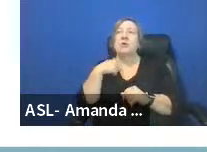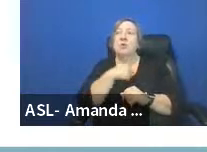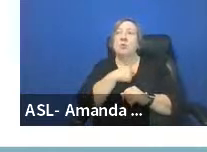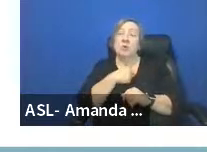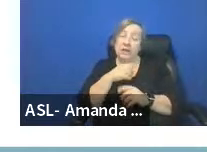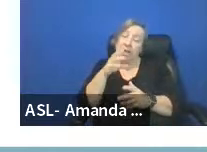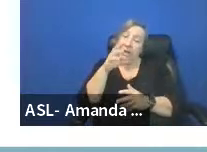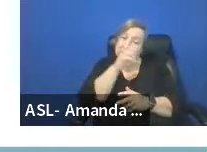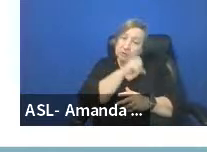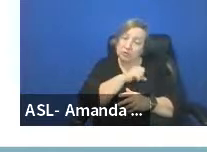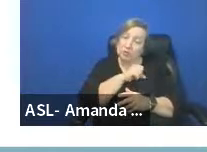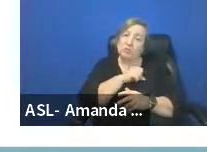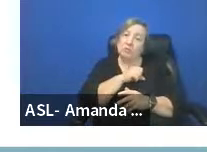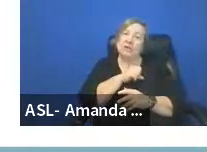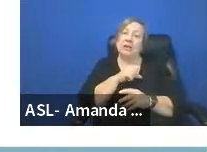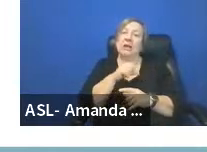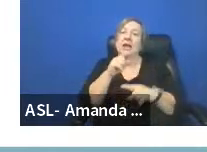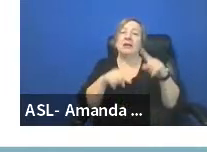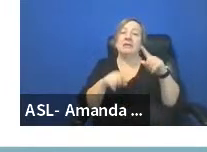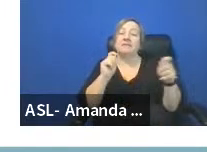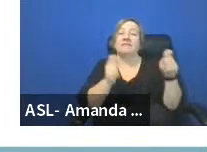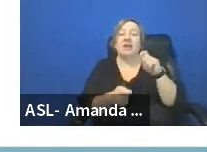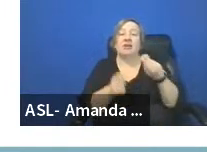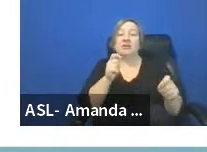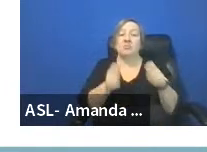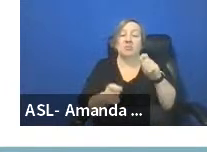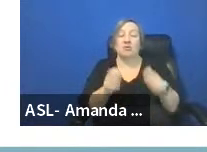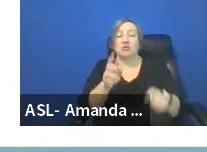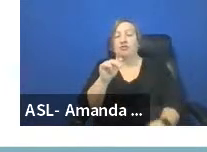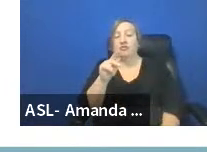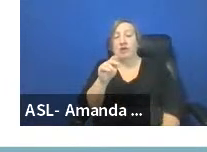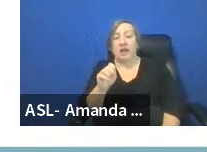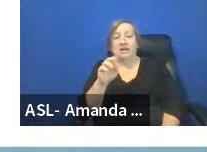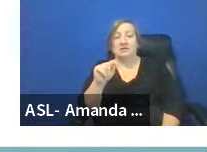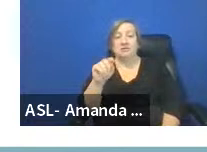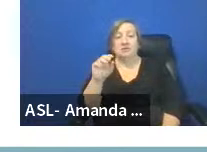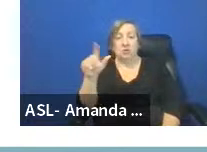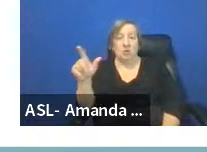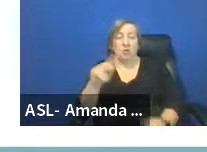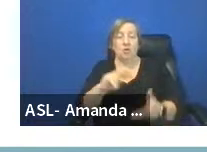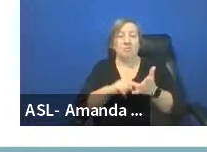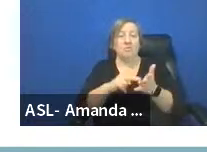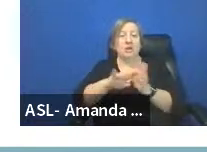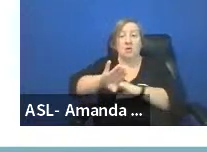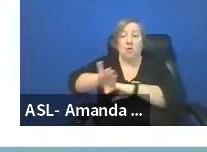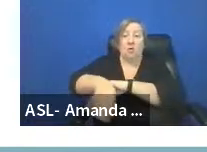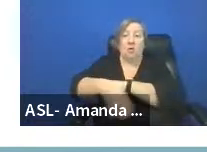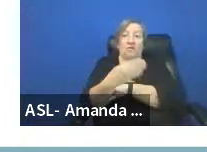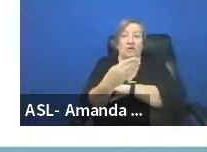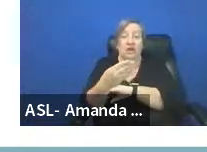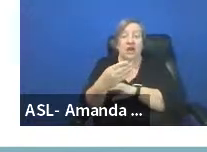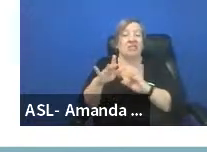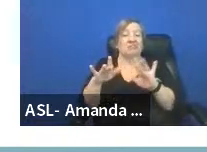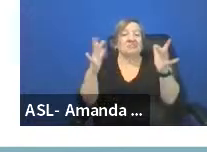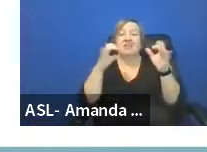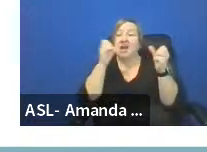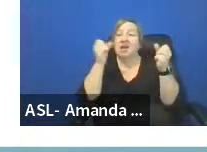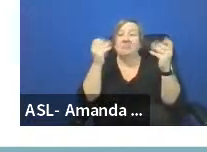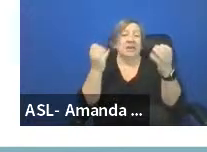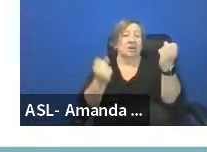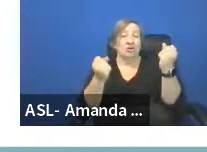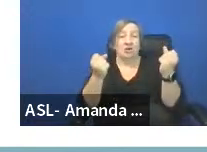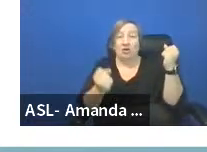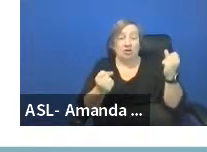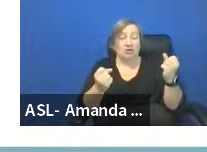assuming variable rate tolling. So that means that during the overnight, when there's the least amount of vehicles on the